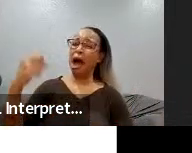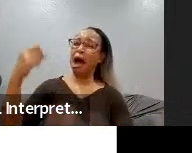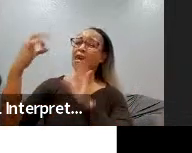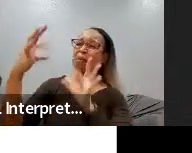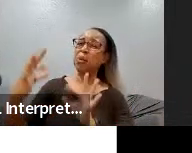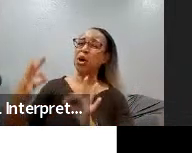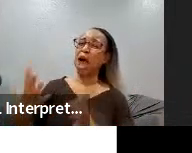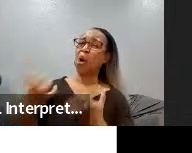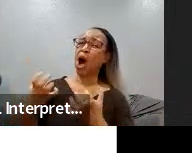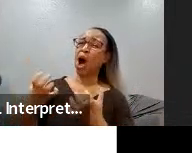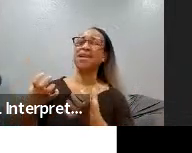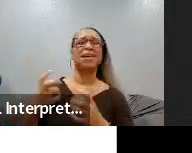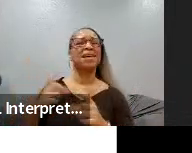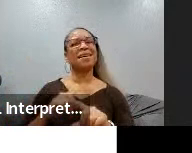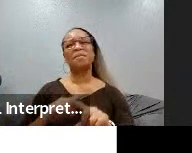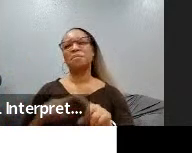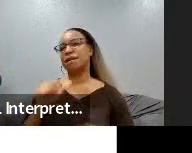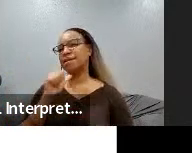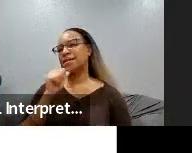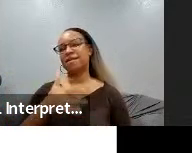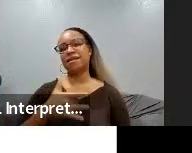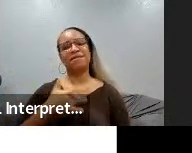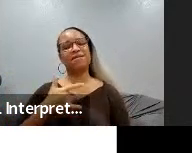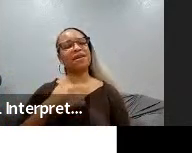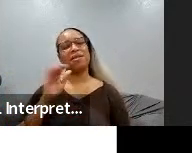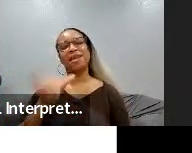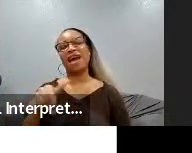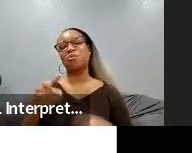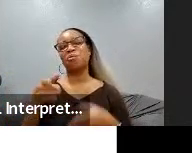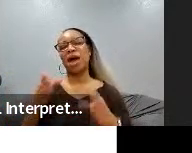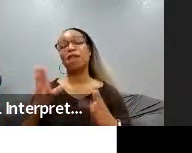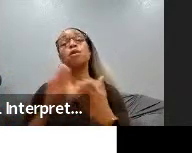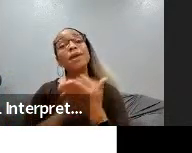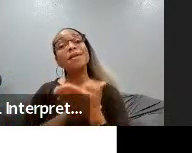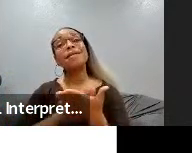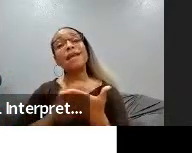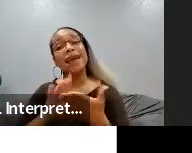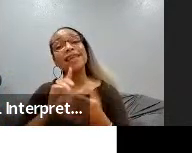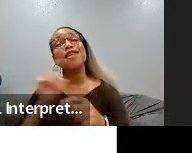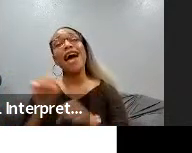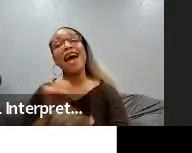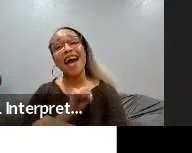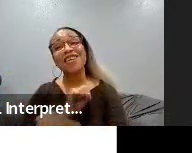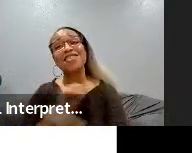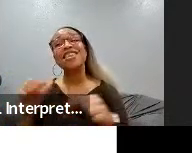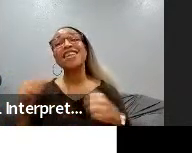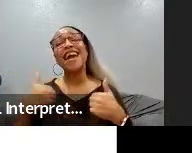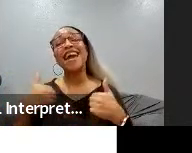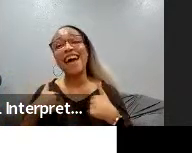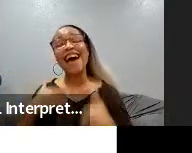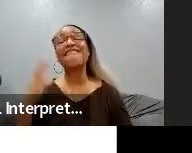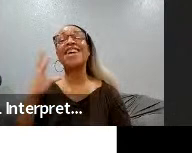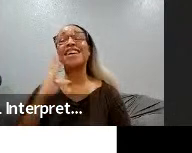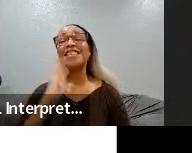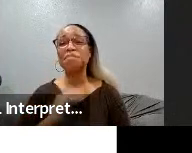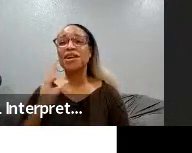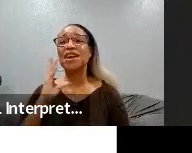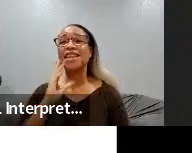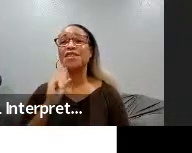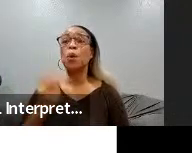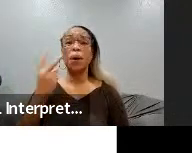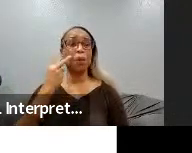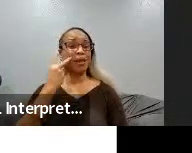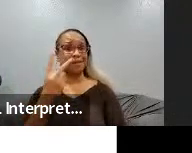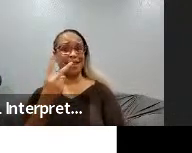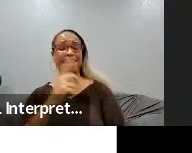way. So it's nice to actually have experiences where there's change. You